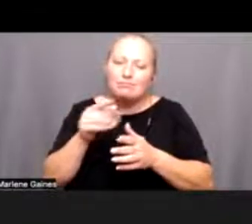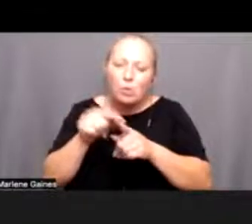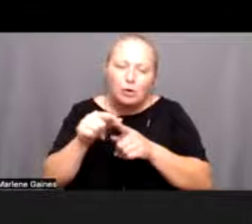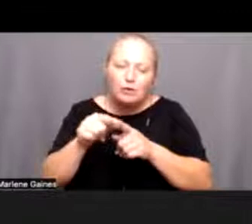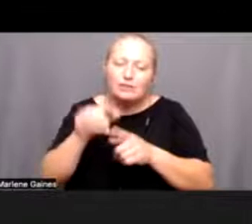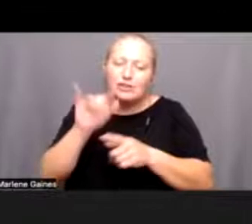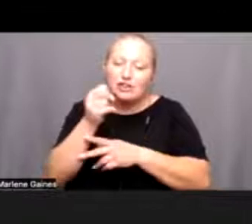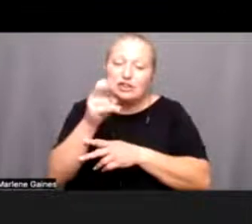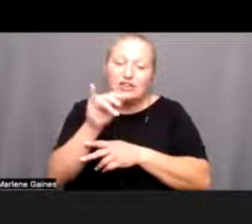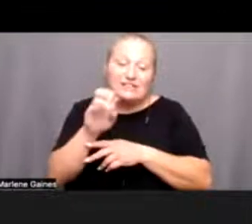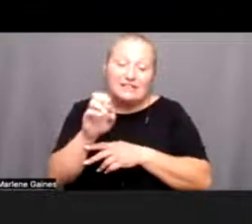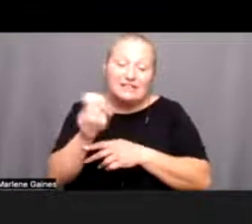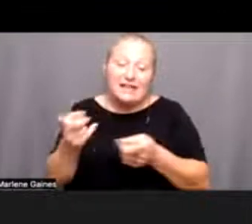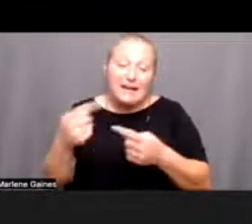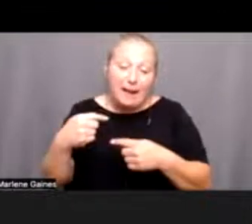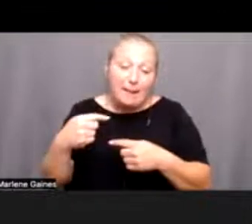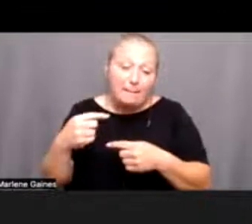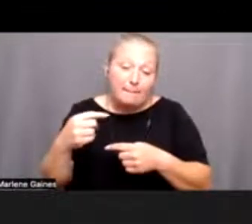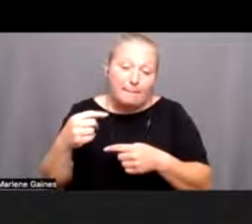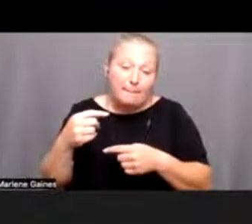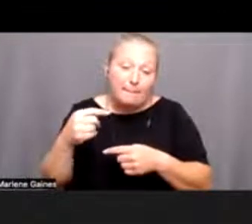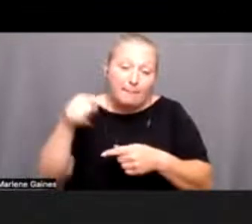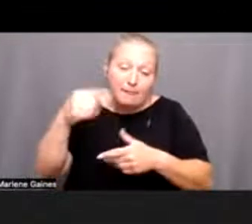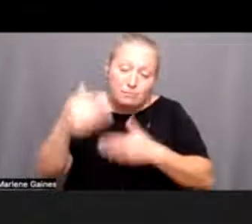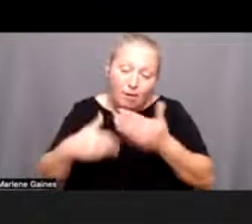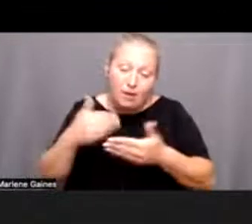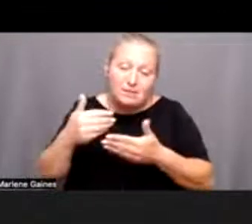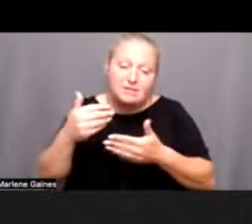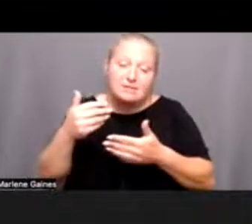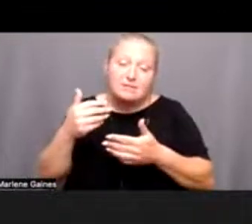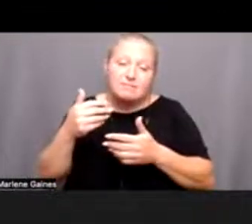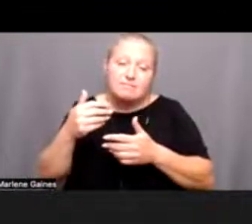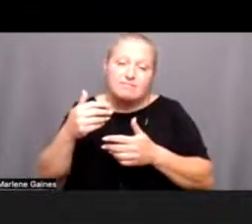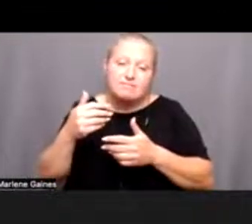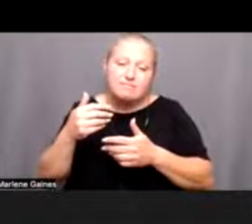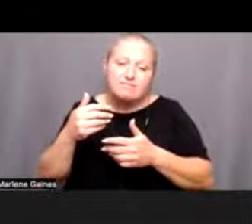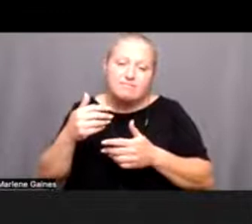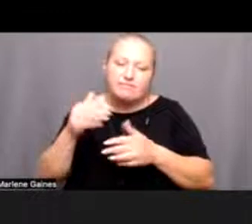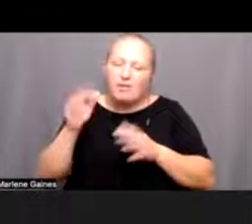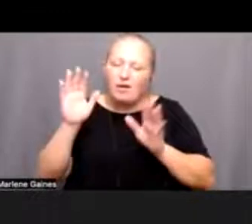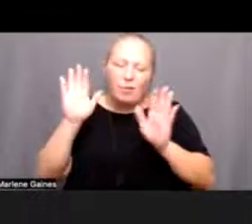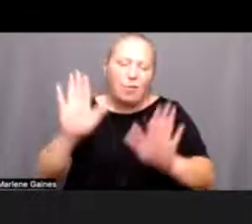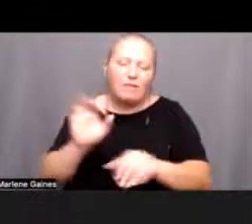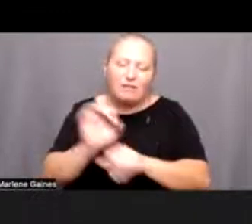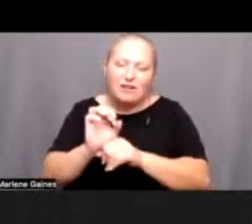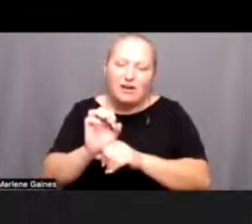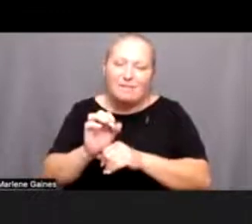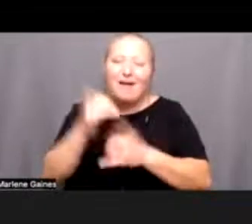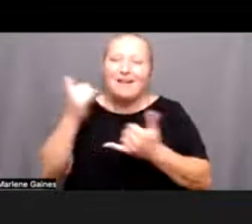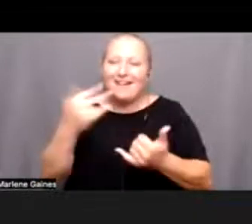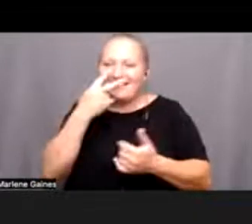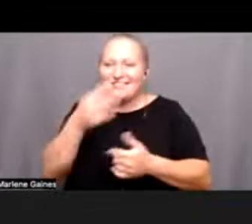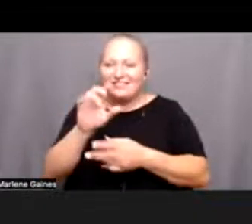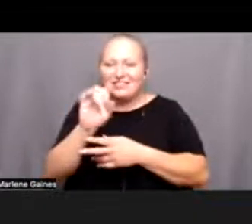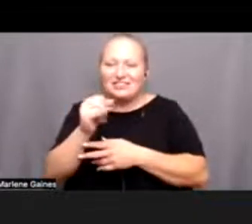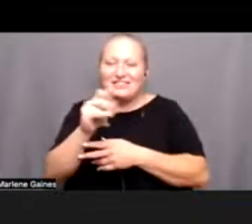Justine came in to this process and really just did a wonderful job. There you are, Justine. There was a lot